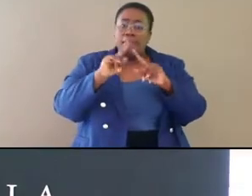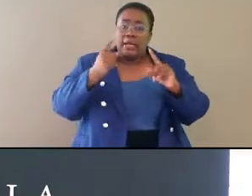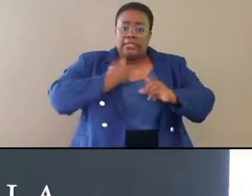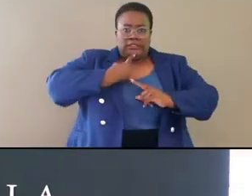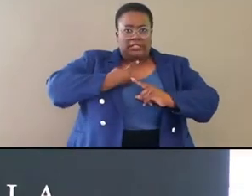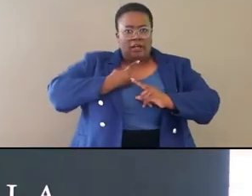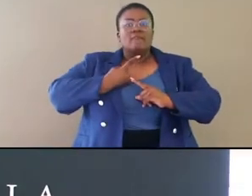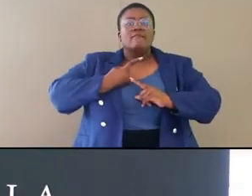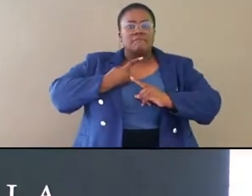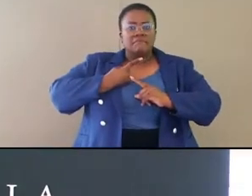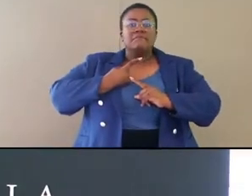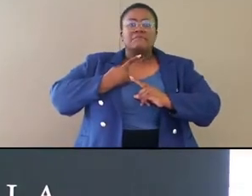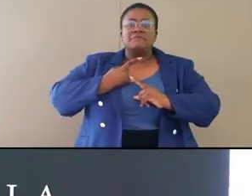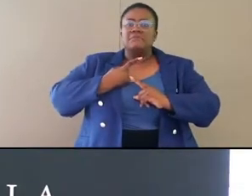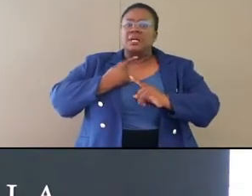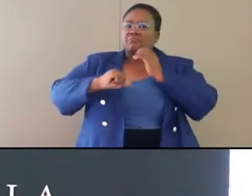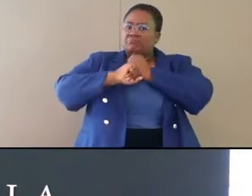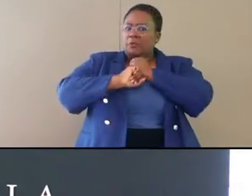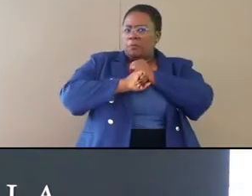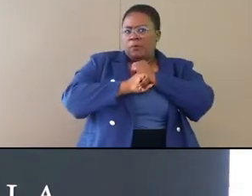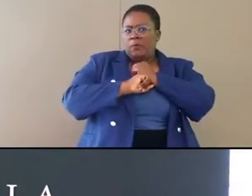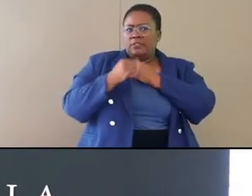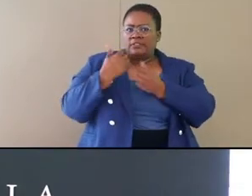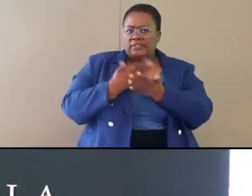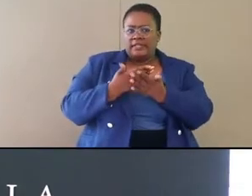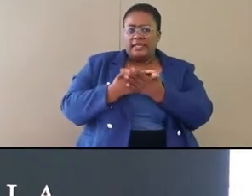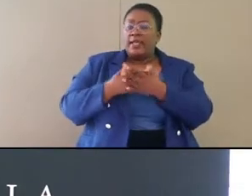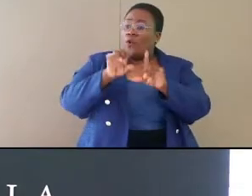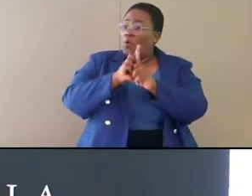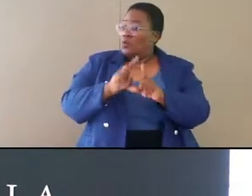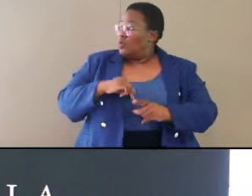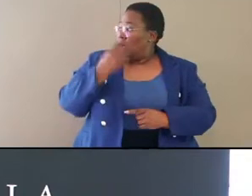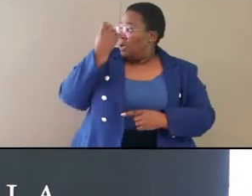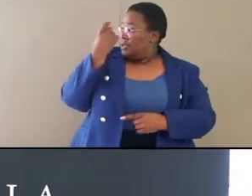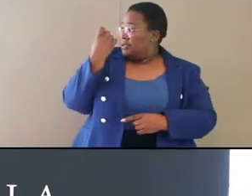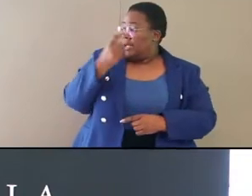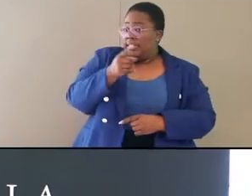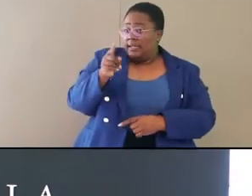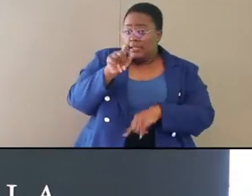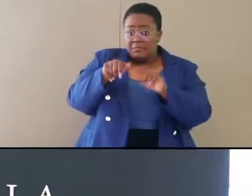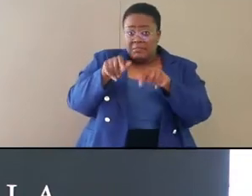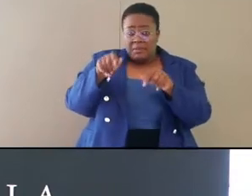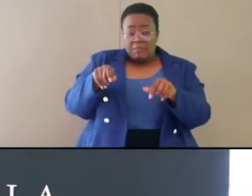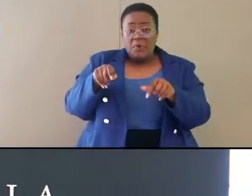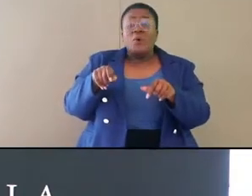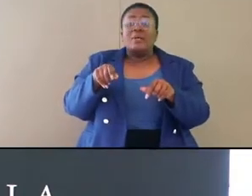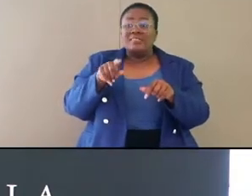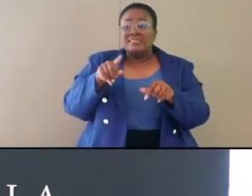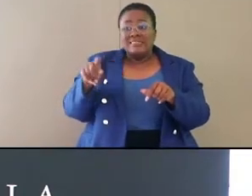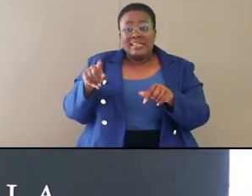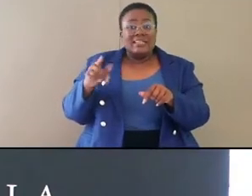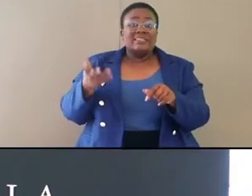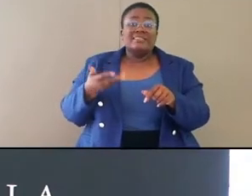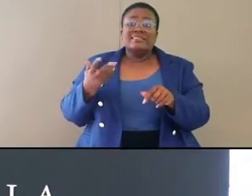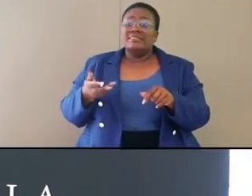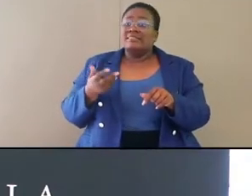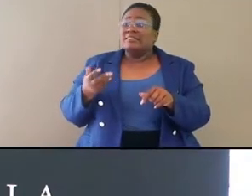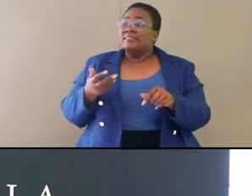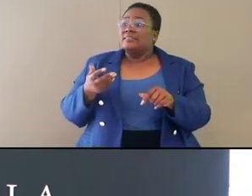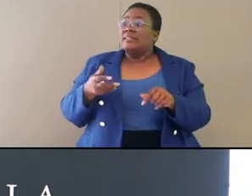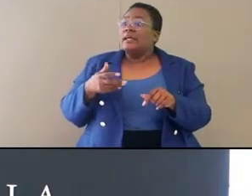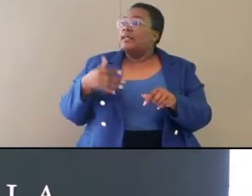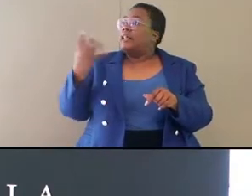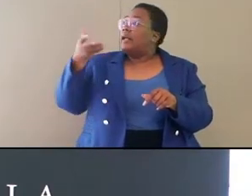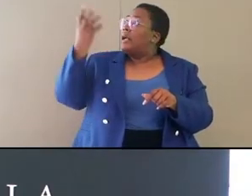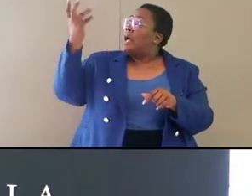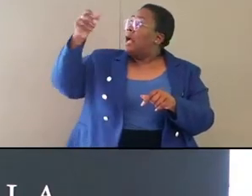the same time, let us also understand that these people we are talking about, they are not living in mass somewhere.